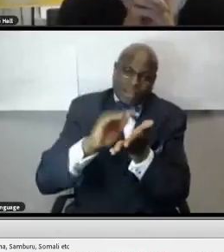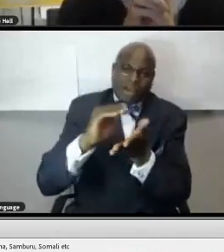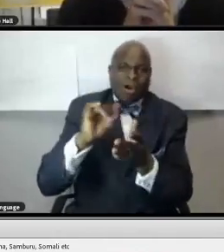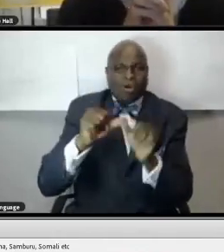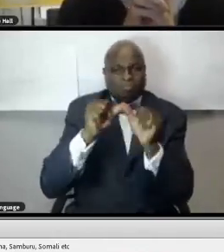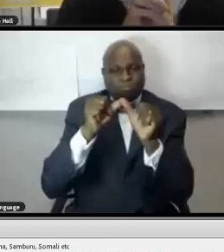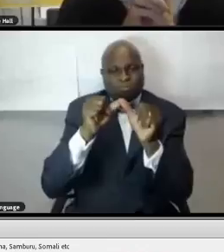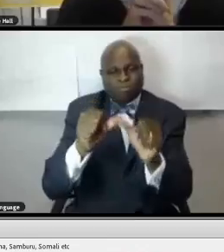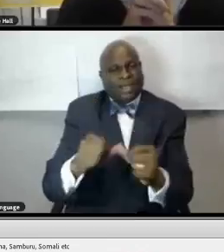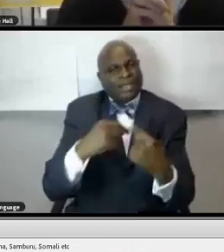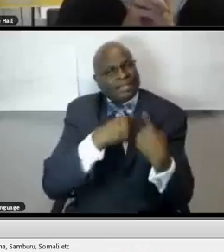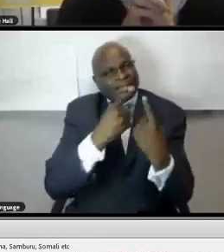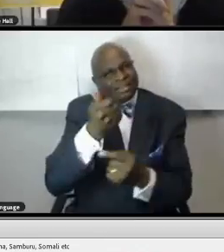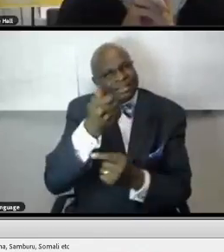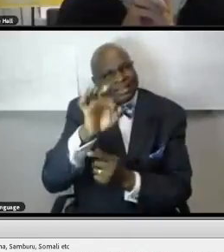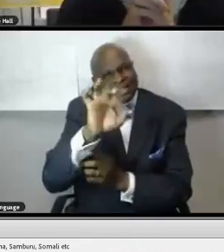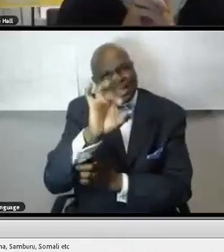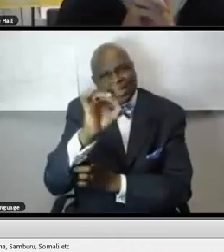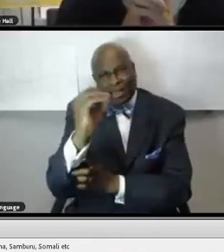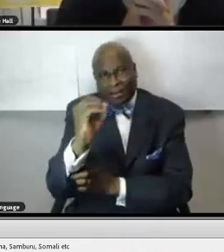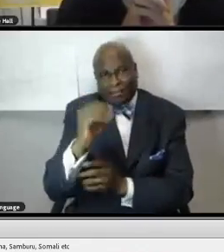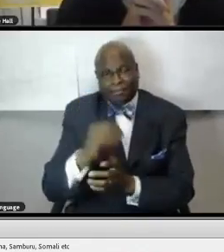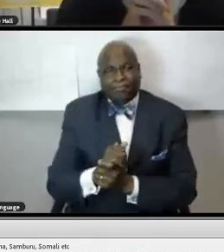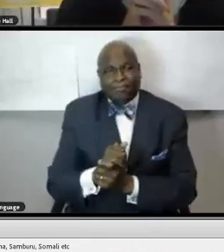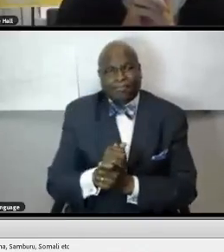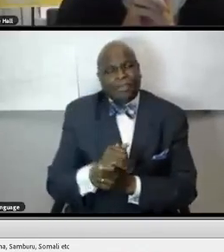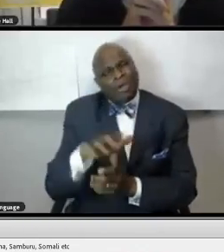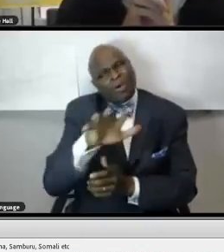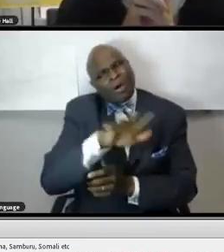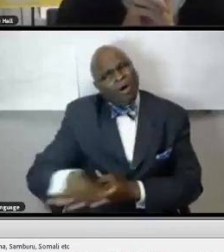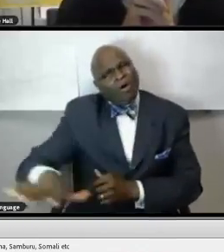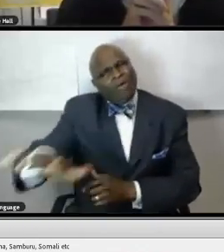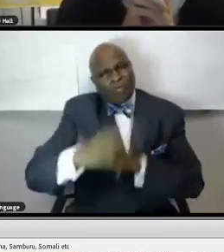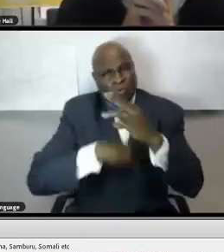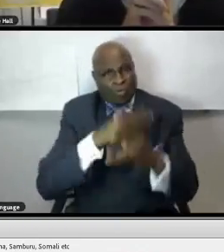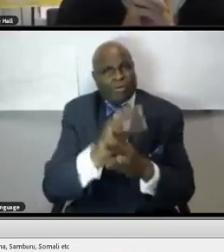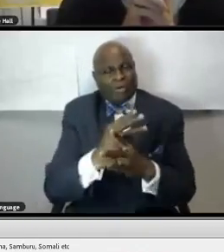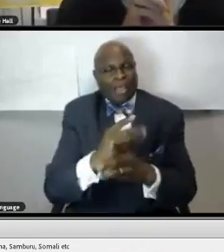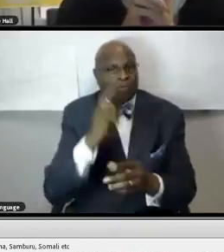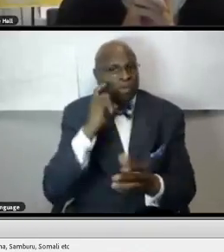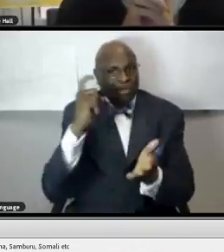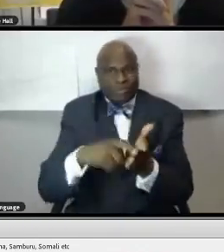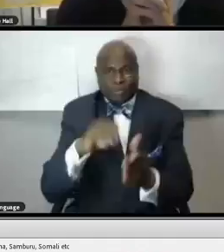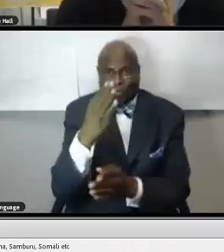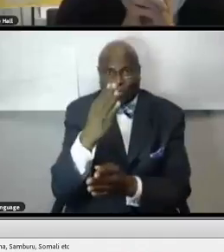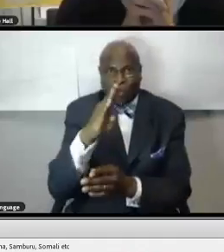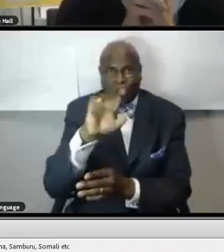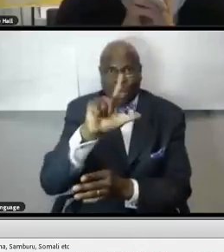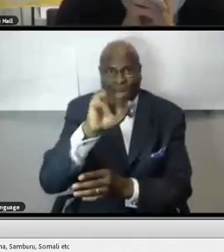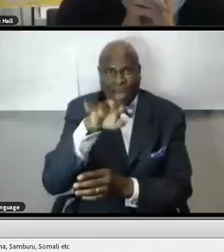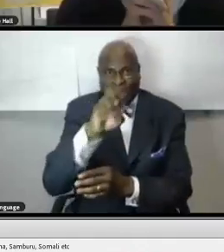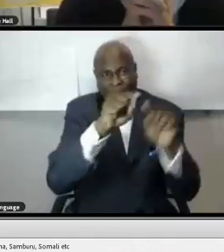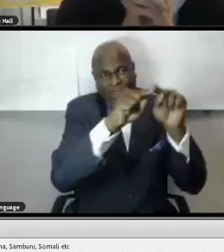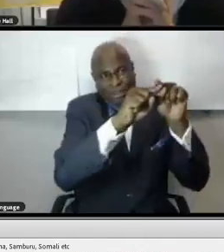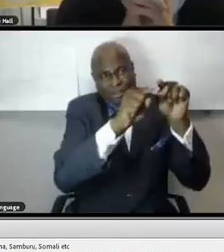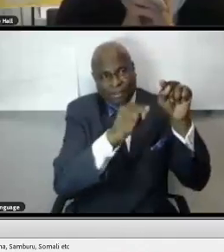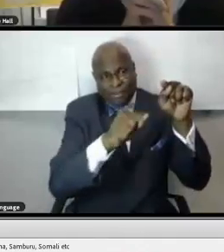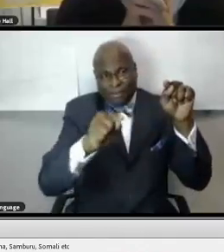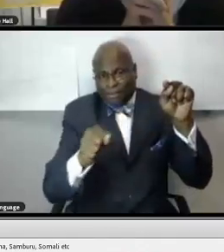steadily, since 1980 around the world. And what you see the blue line showing us is that